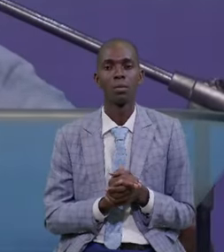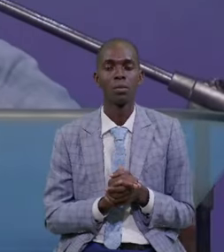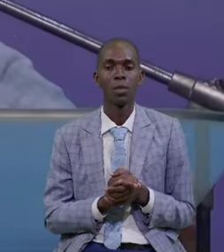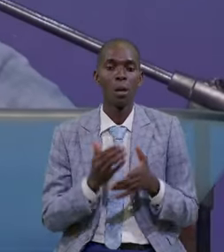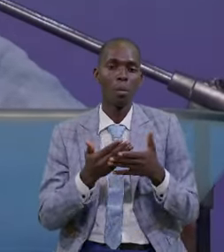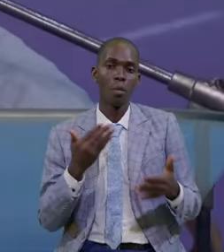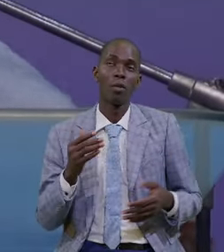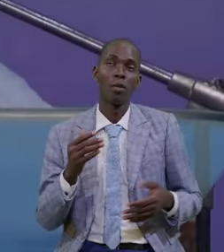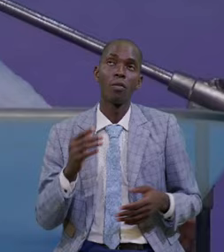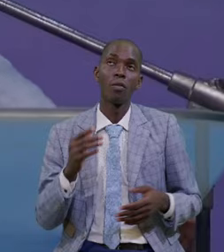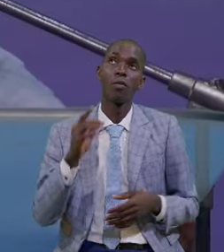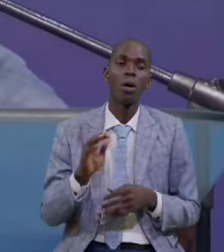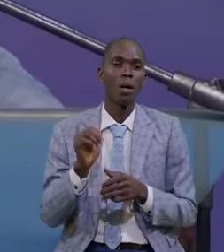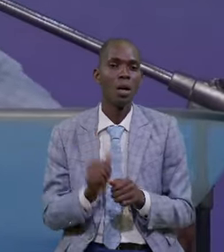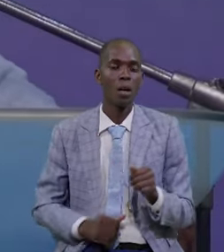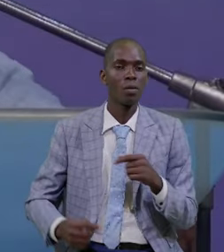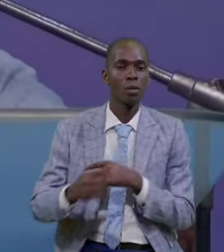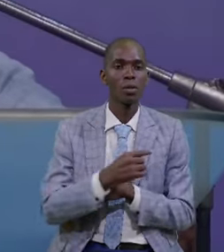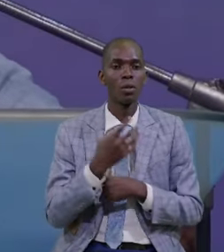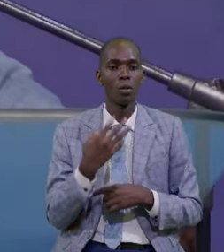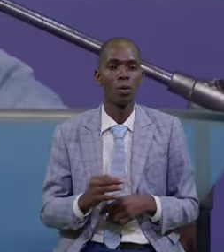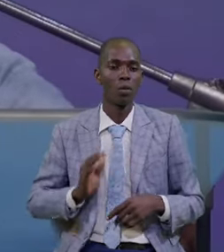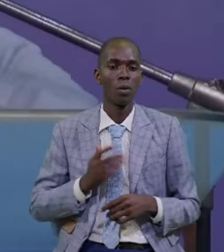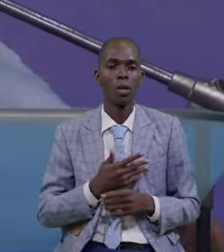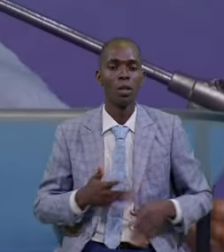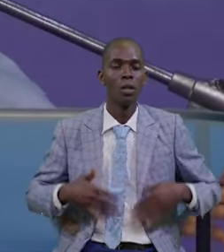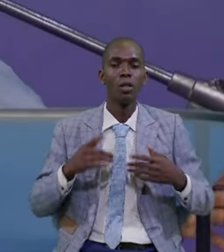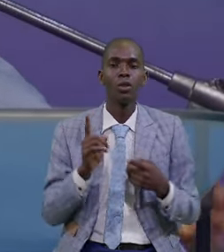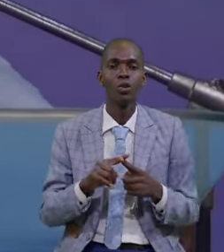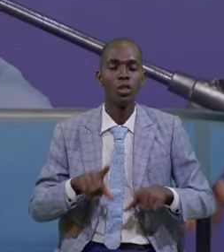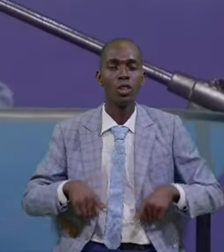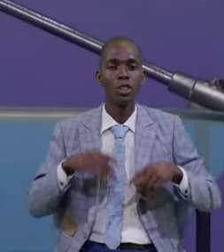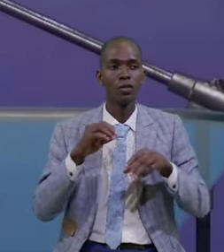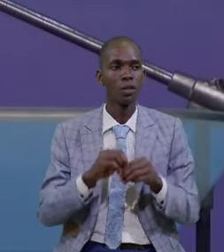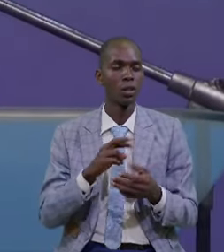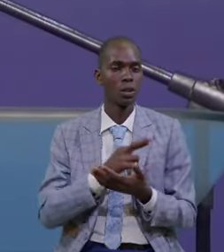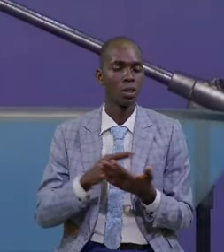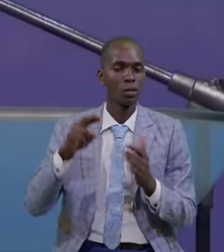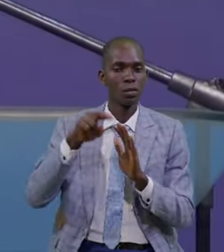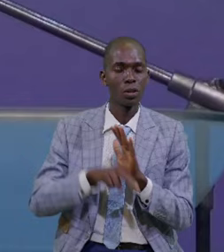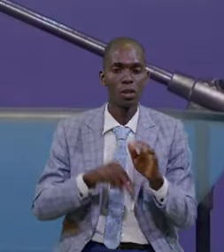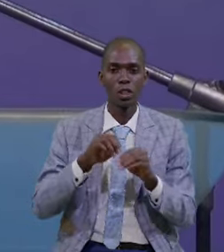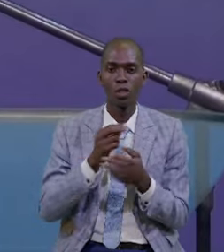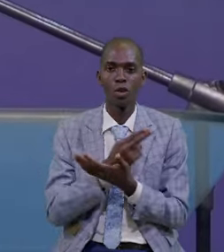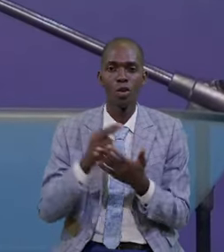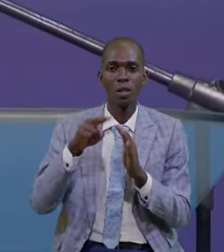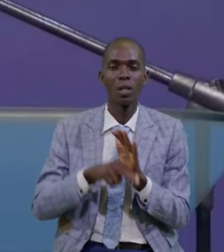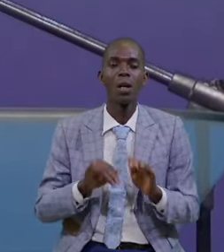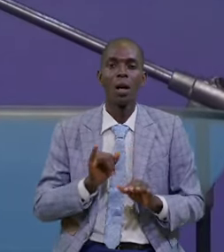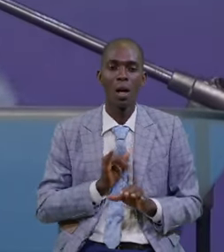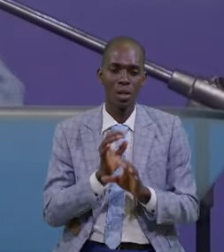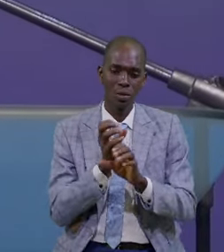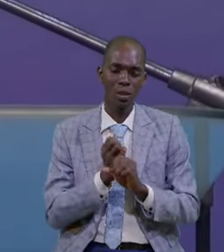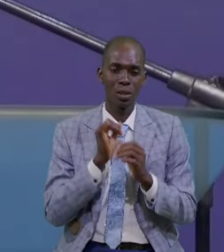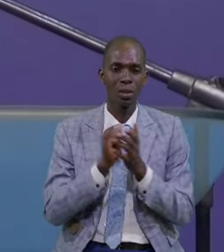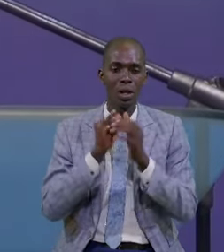all the days of our life to live in righteousness, in holiness. I have that power